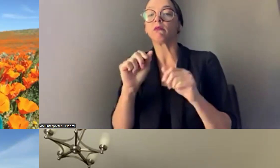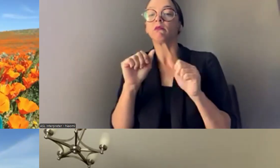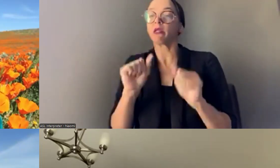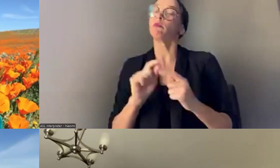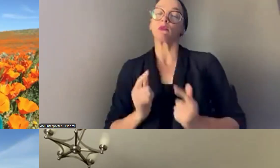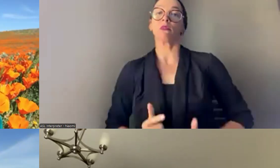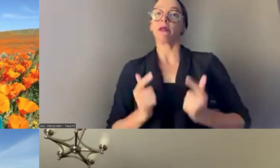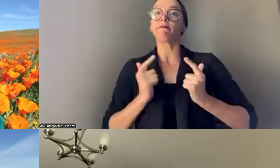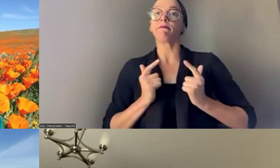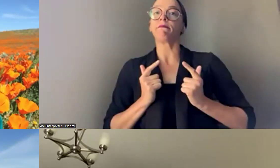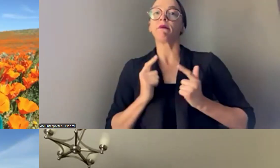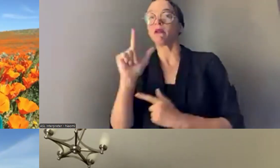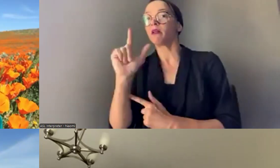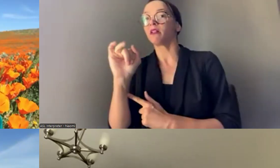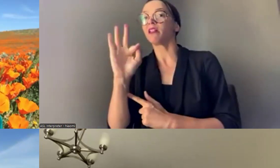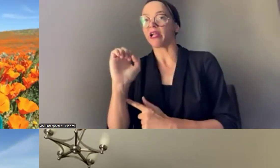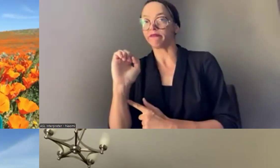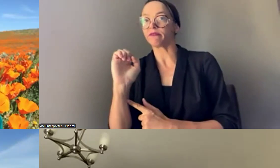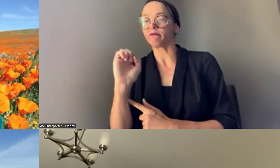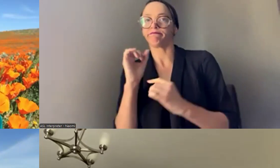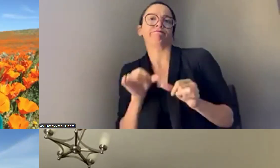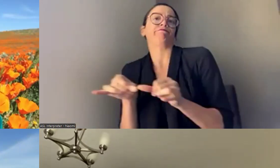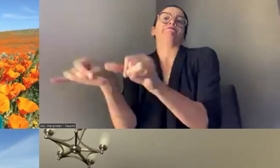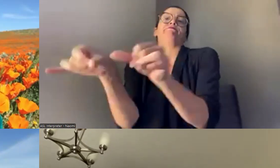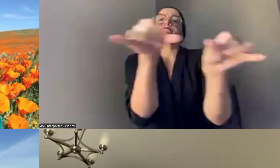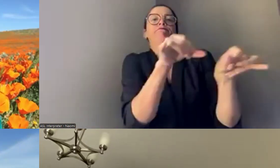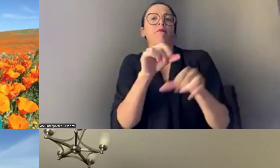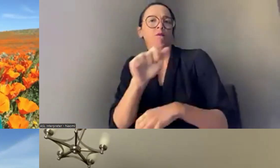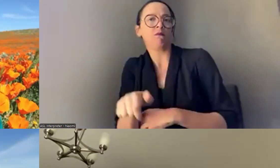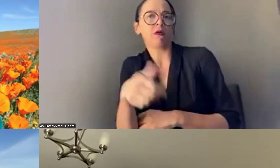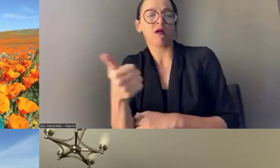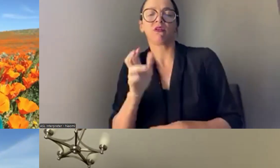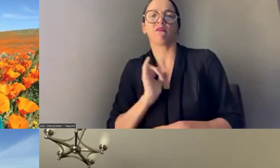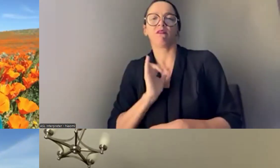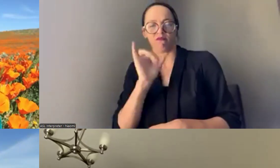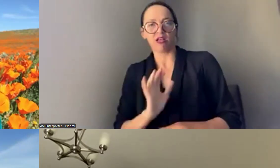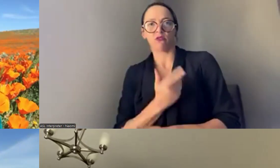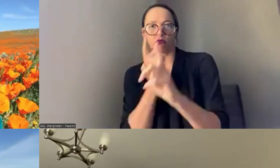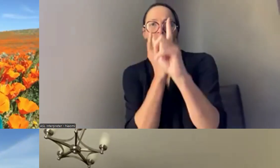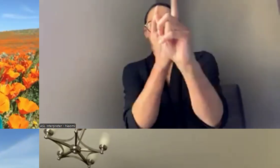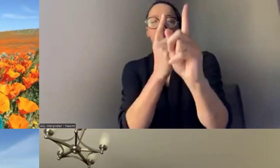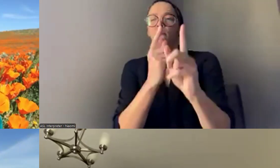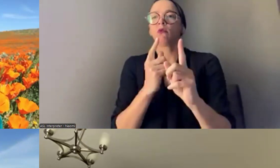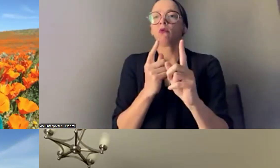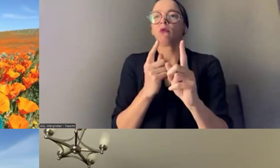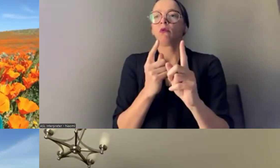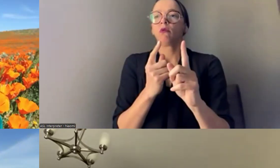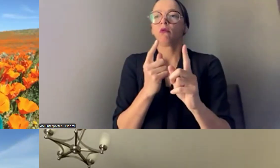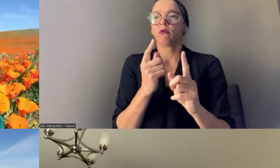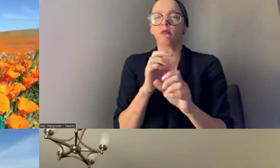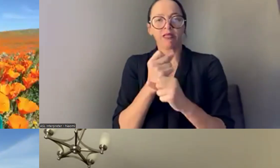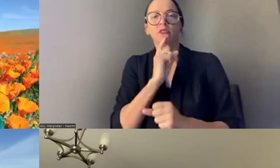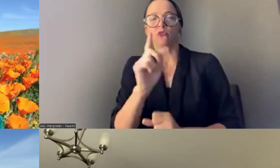standard we need to set for ourselves, that we want to live life just like those without